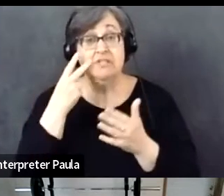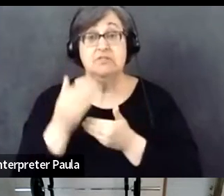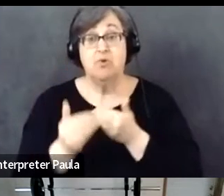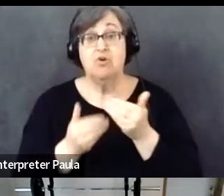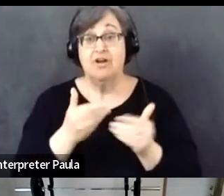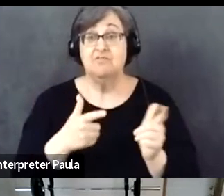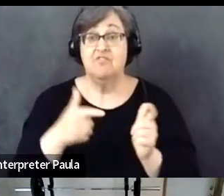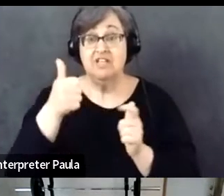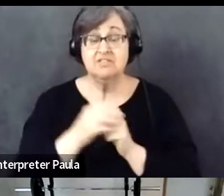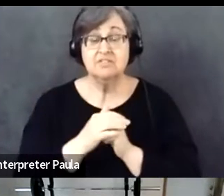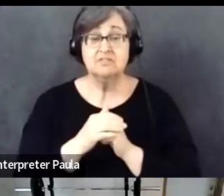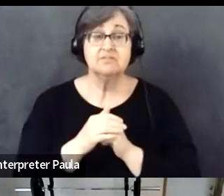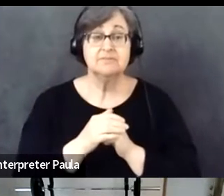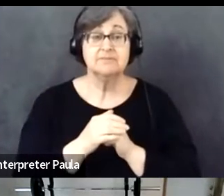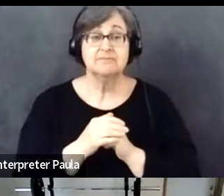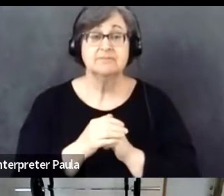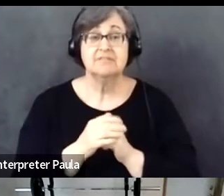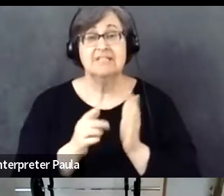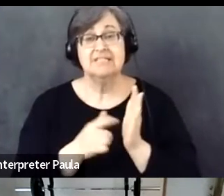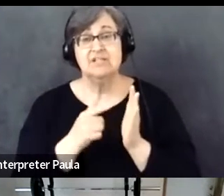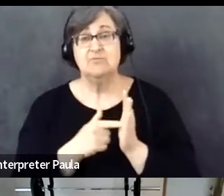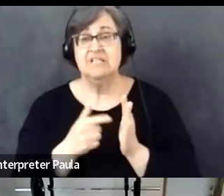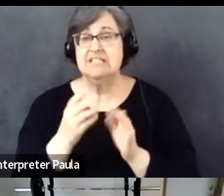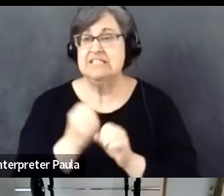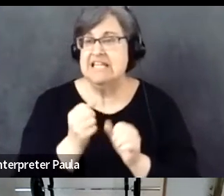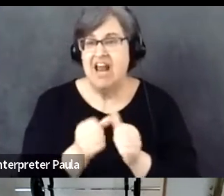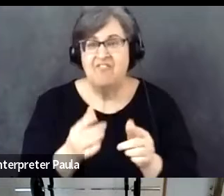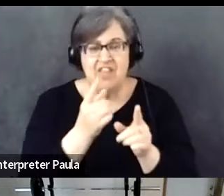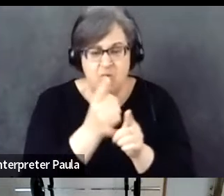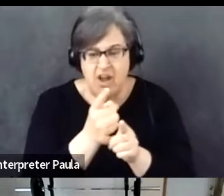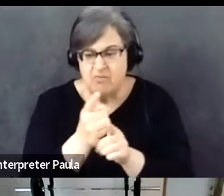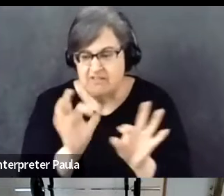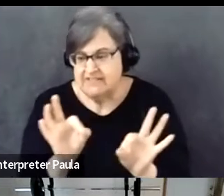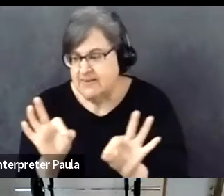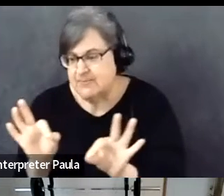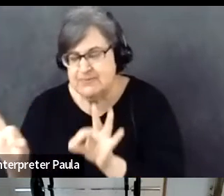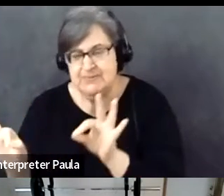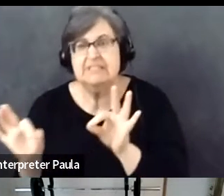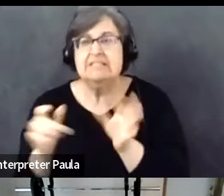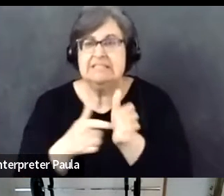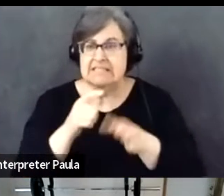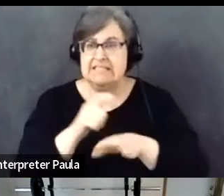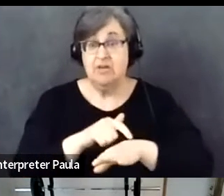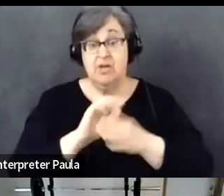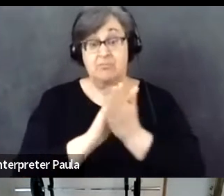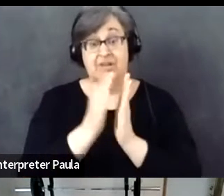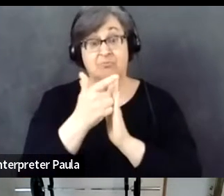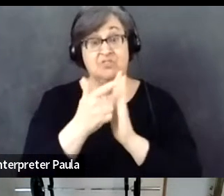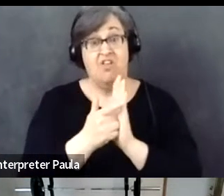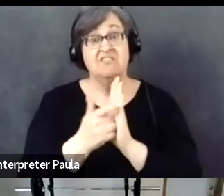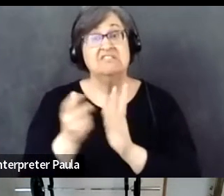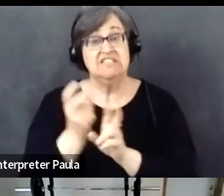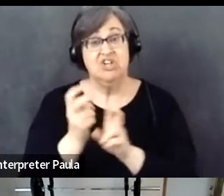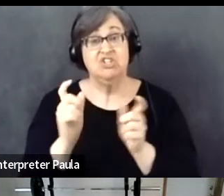sometimes faster than that, sometimes to get everything right, it takes a while, because once it becomes a law, it's hard to change.